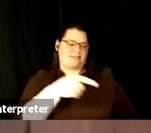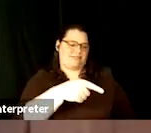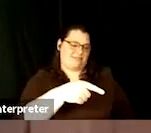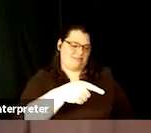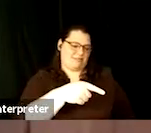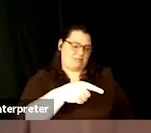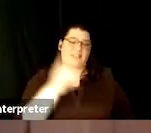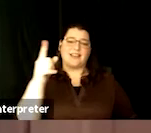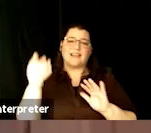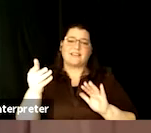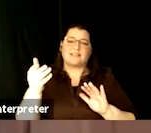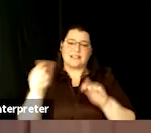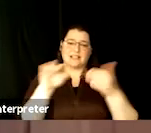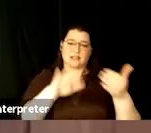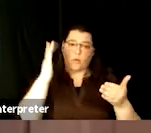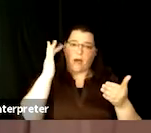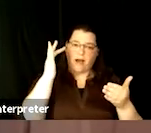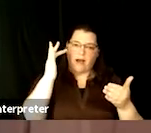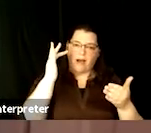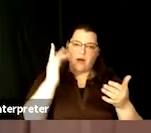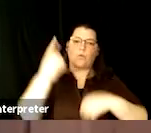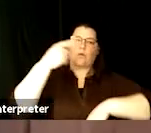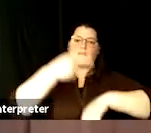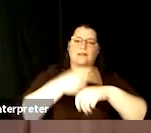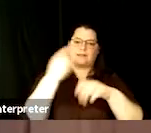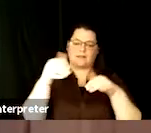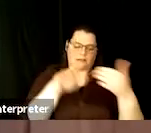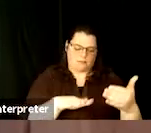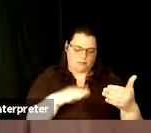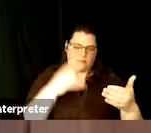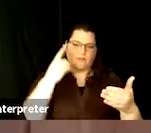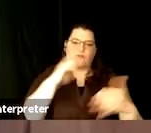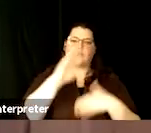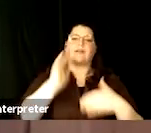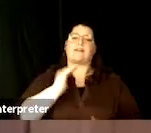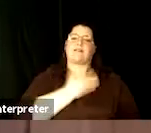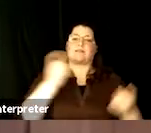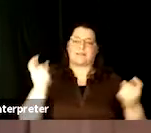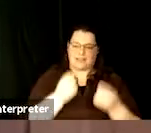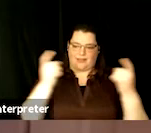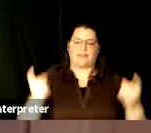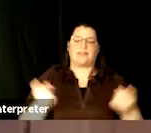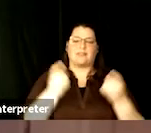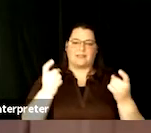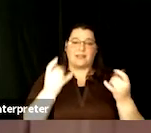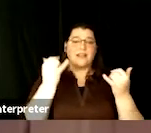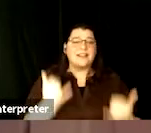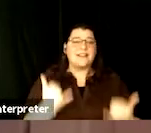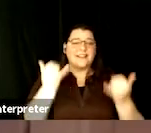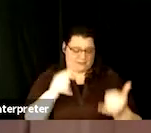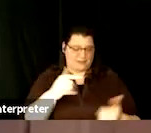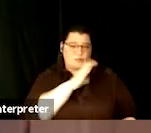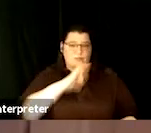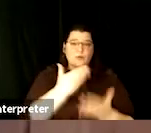God. So you also must consider yourselves dead to sin and alive to God